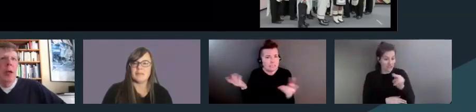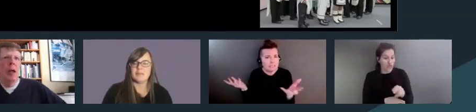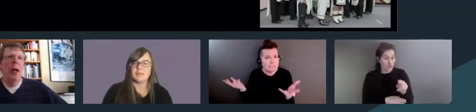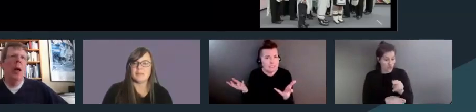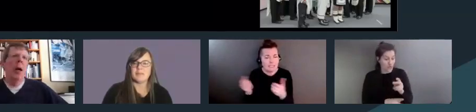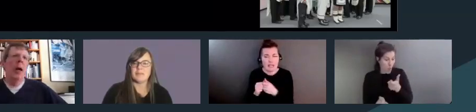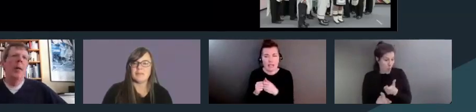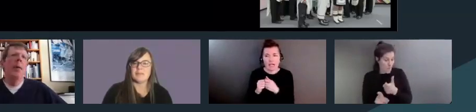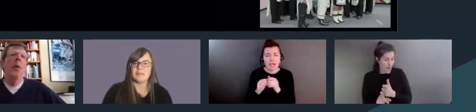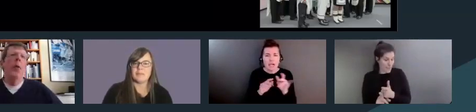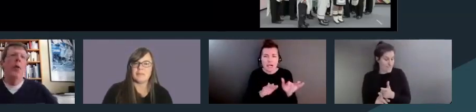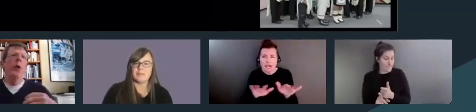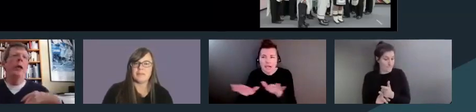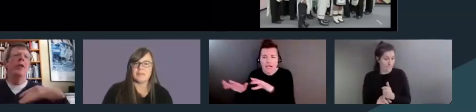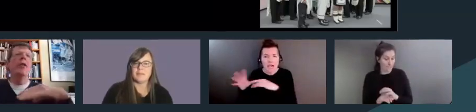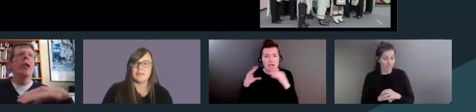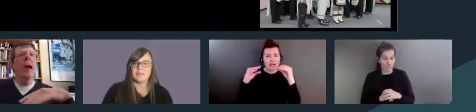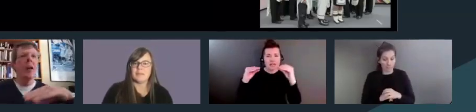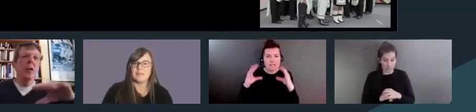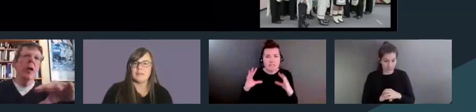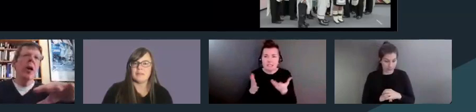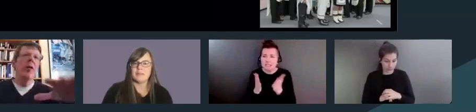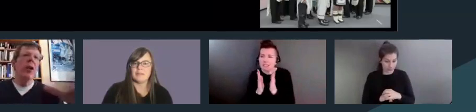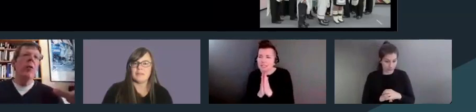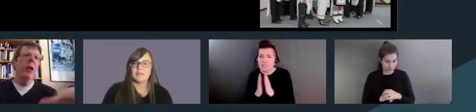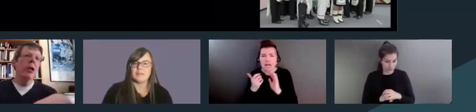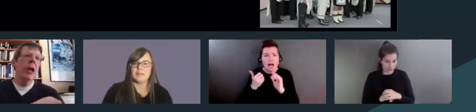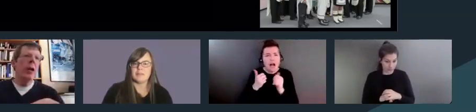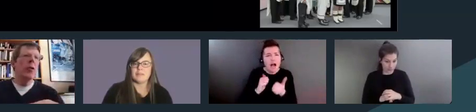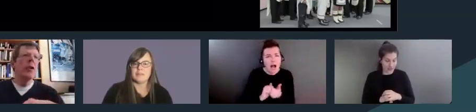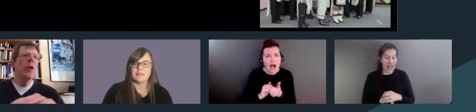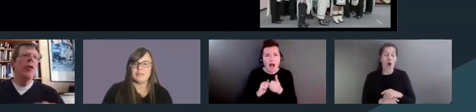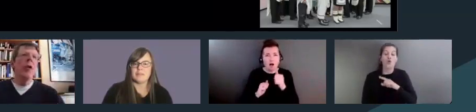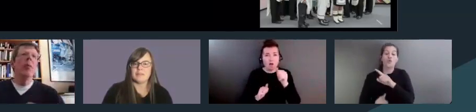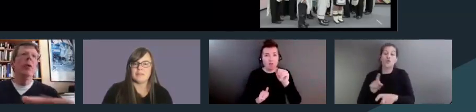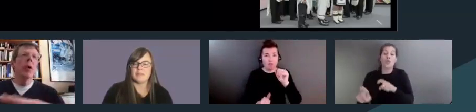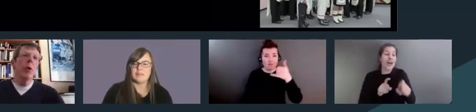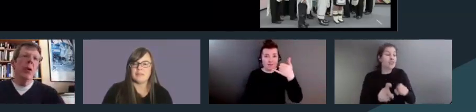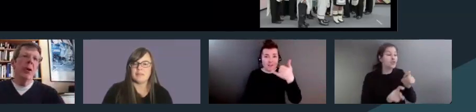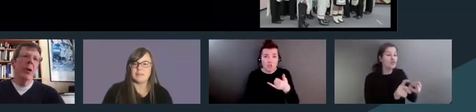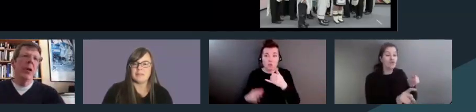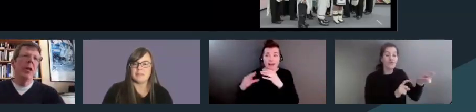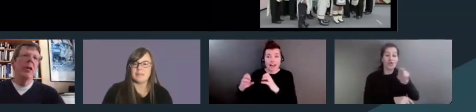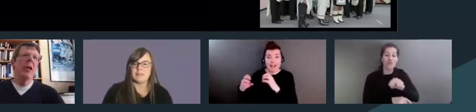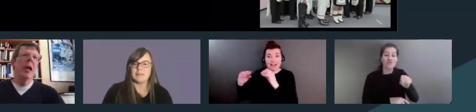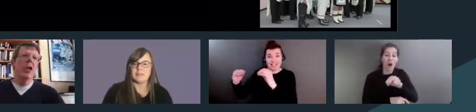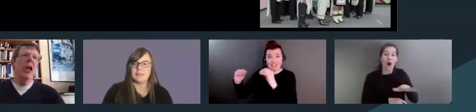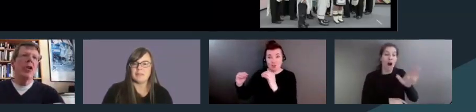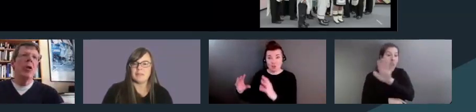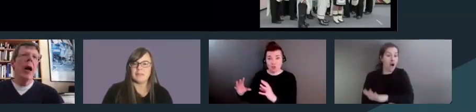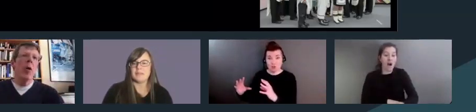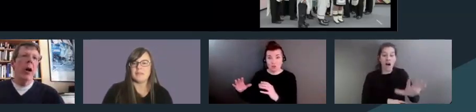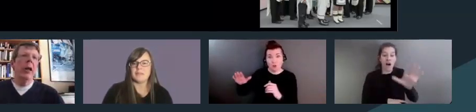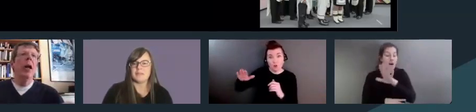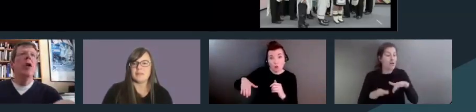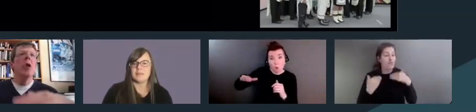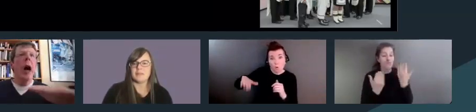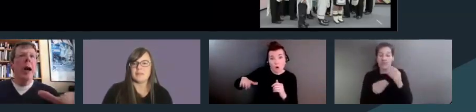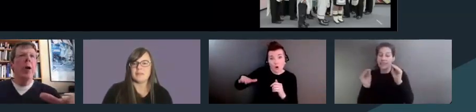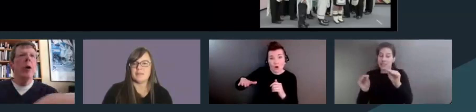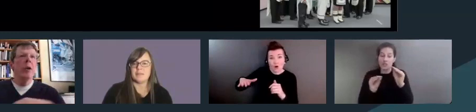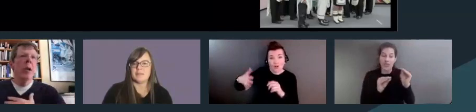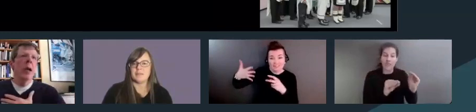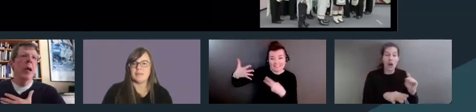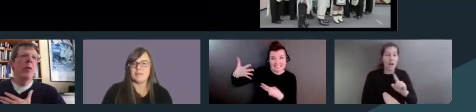needed to raise the status of Inuit educators from lower in the educational hierarchy